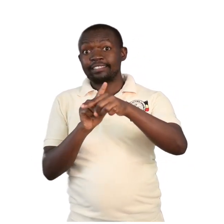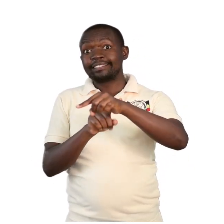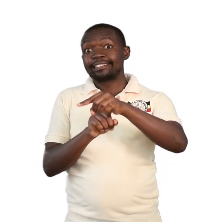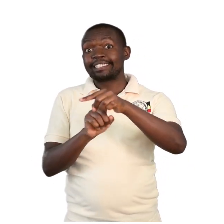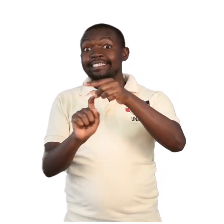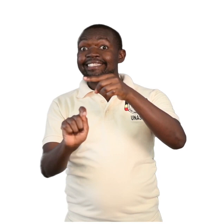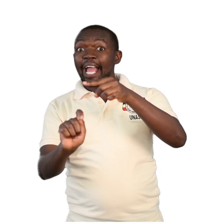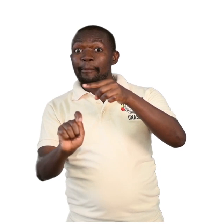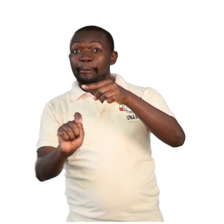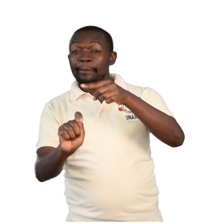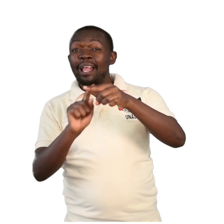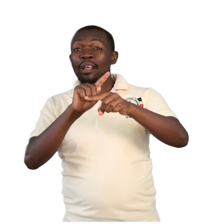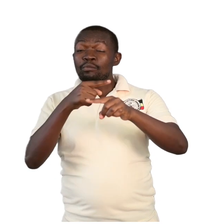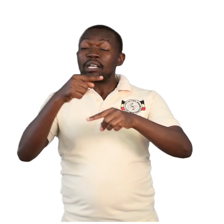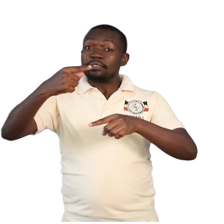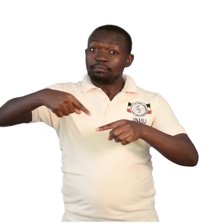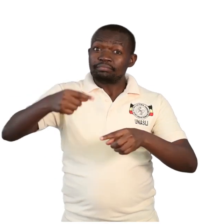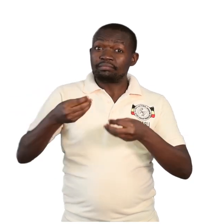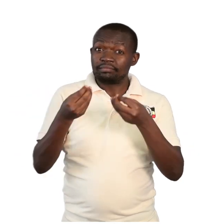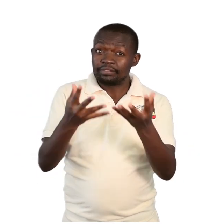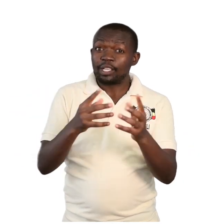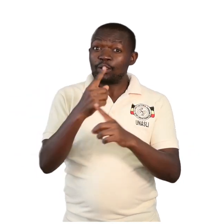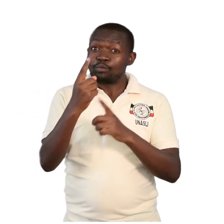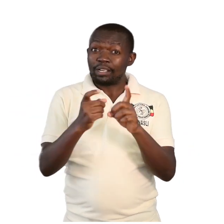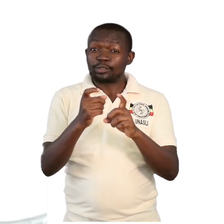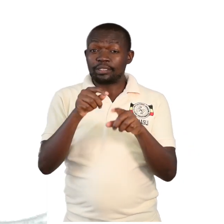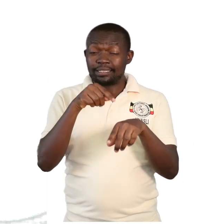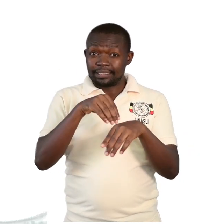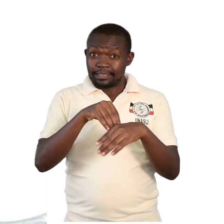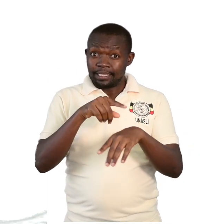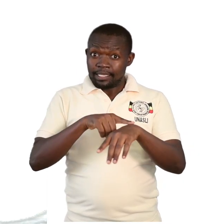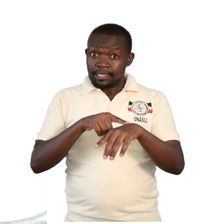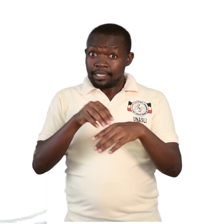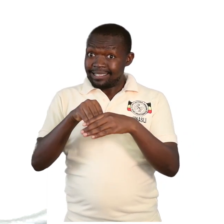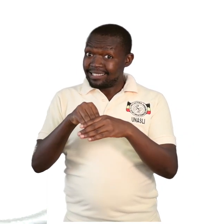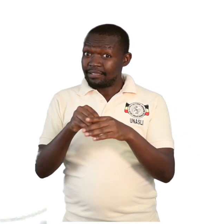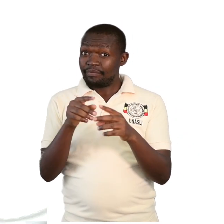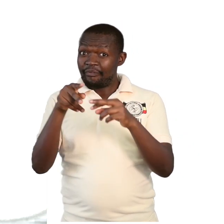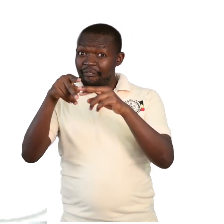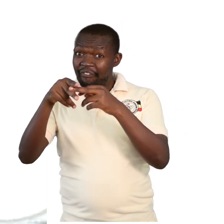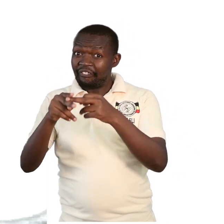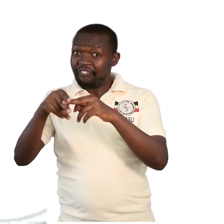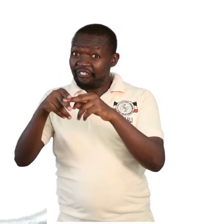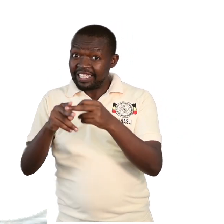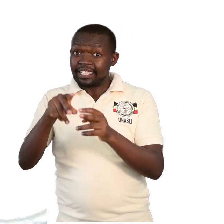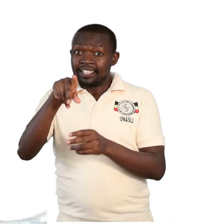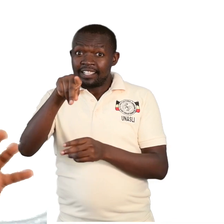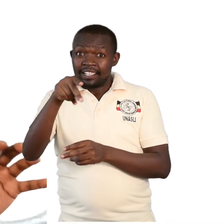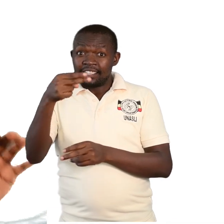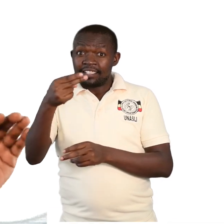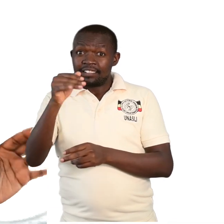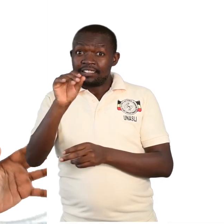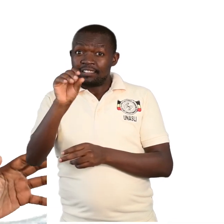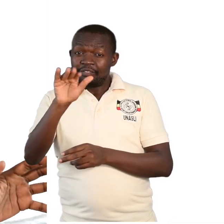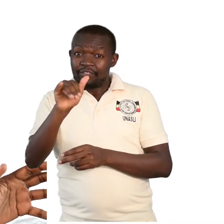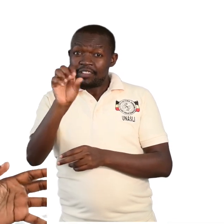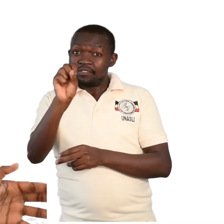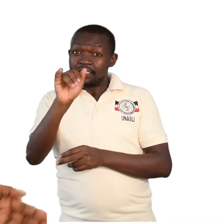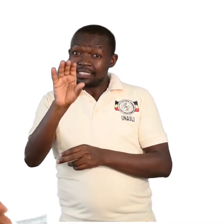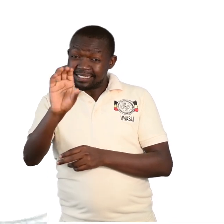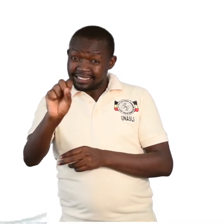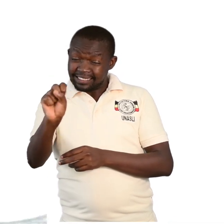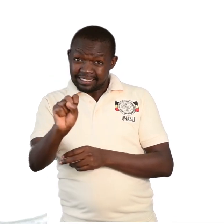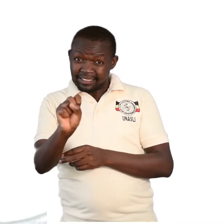Whenever you're given a question in physics, especially a question that requires you to solve some problems